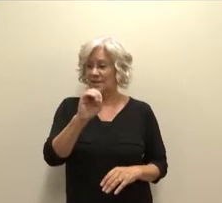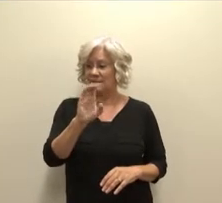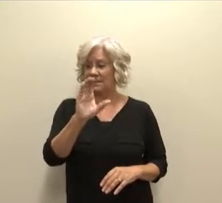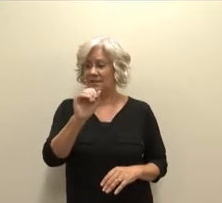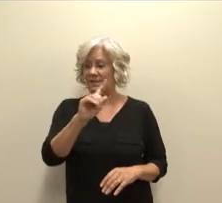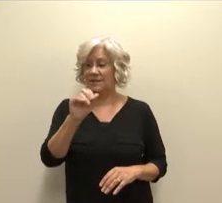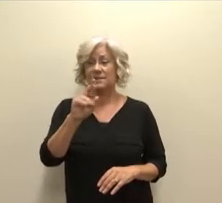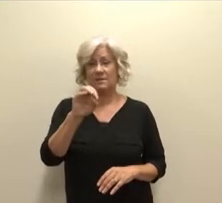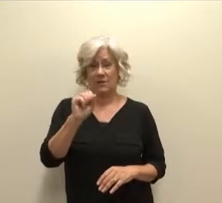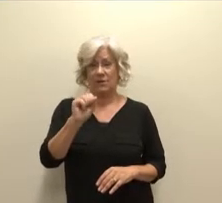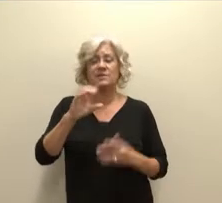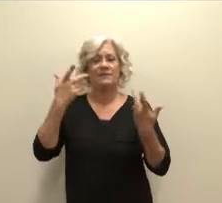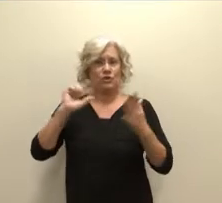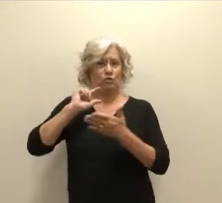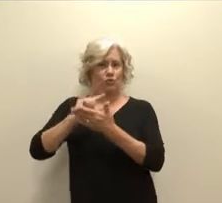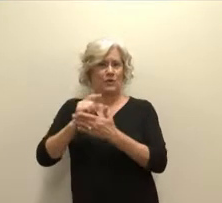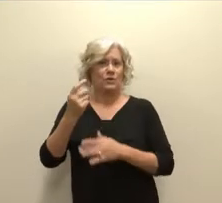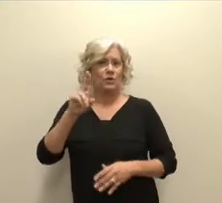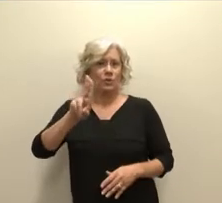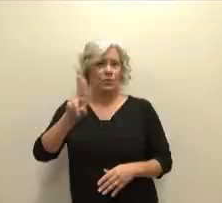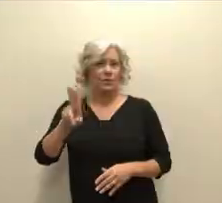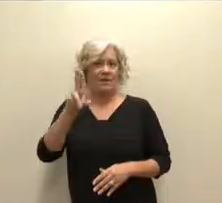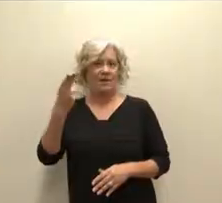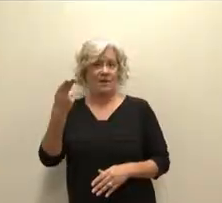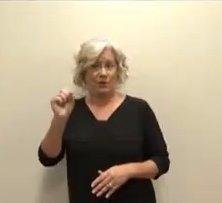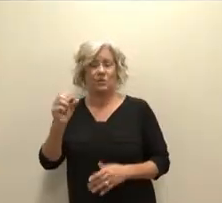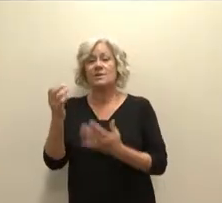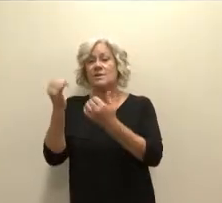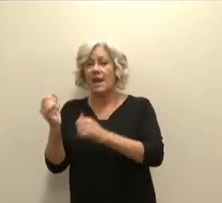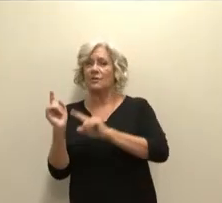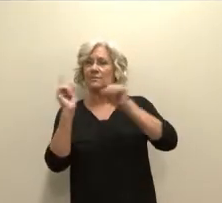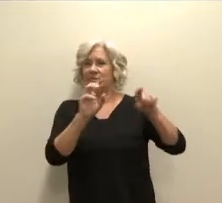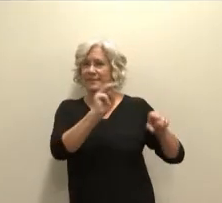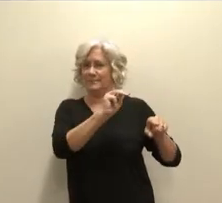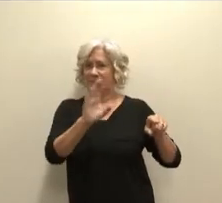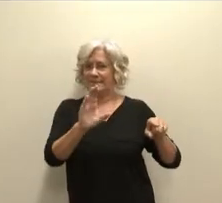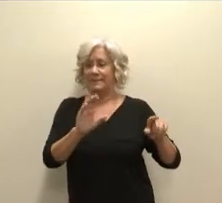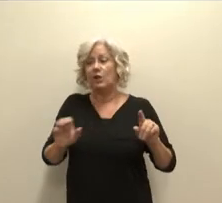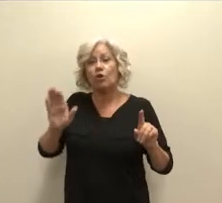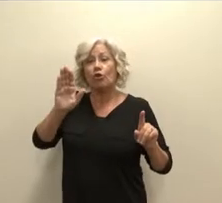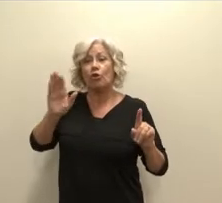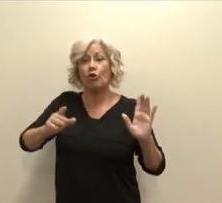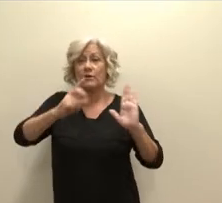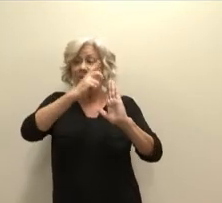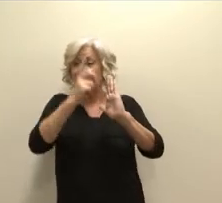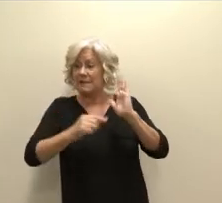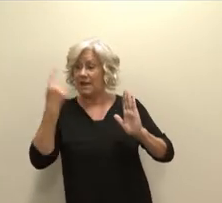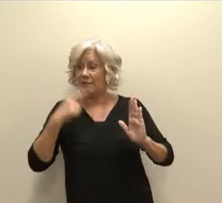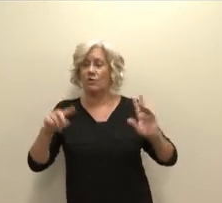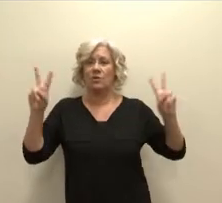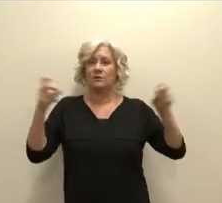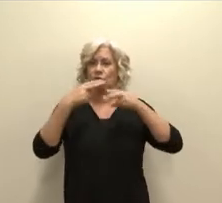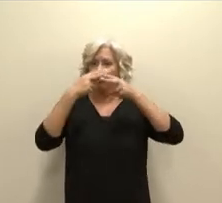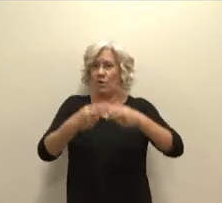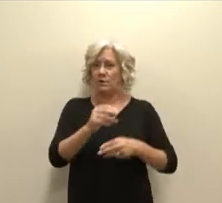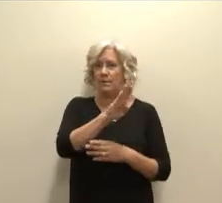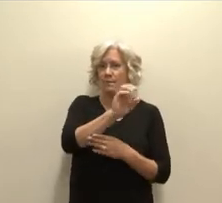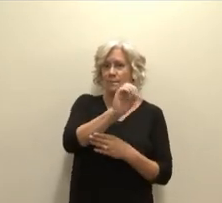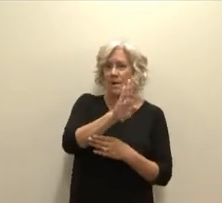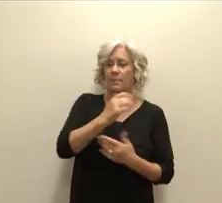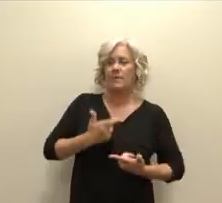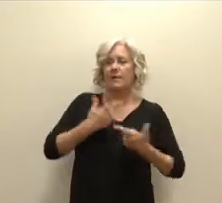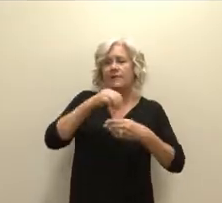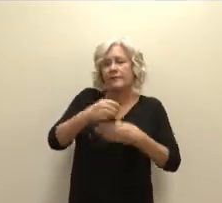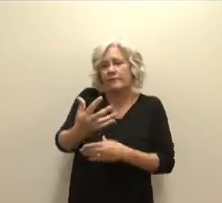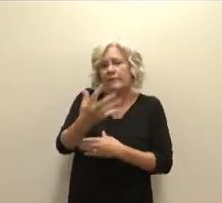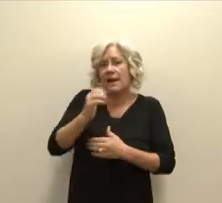University High School this year and is attending MCC. Leslie's design for Bob, A Life in Five Acts, which you can also